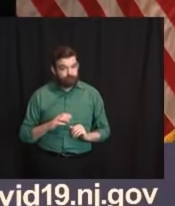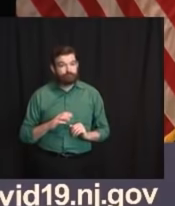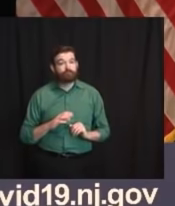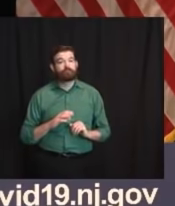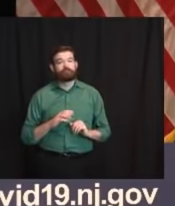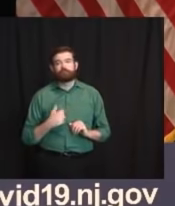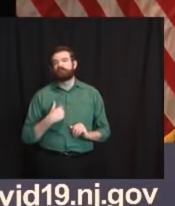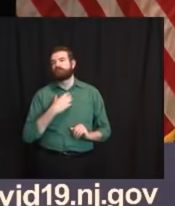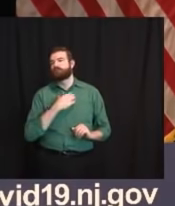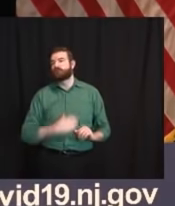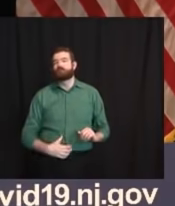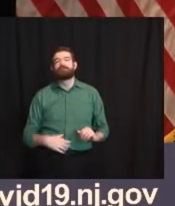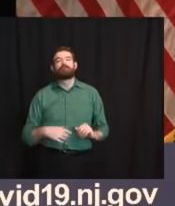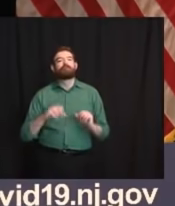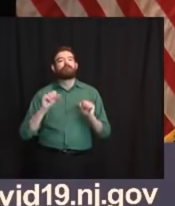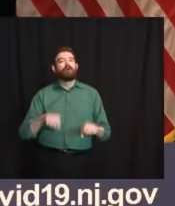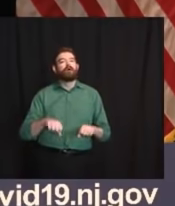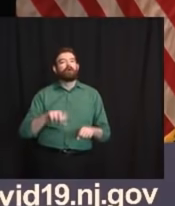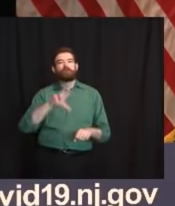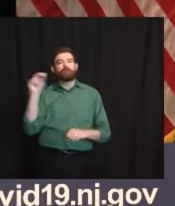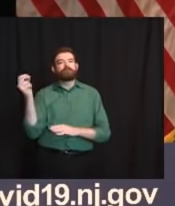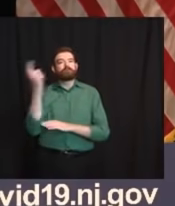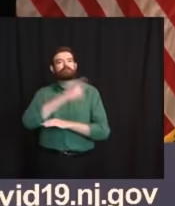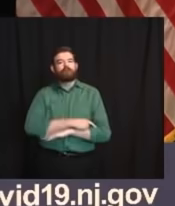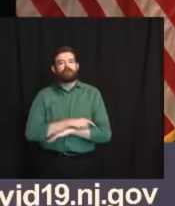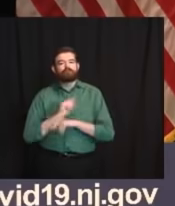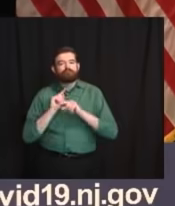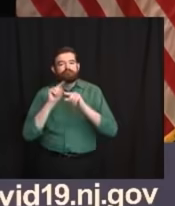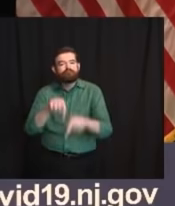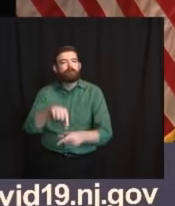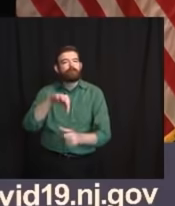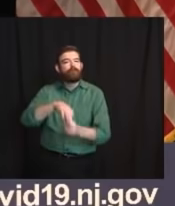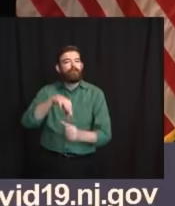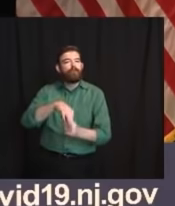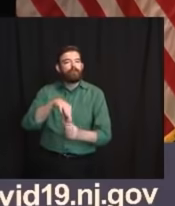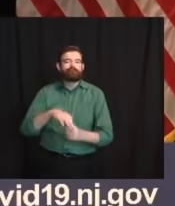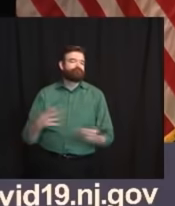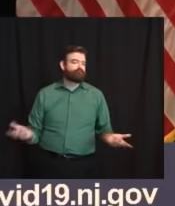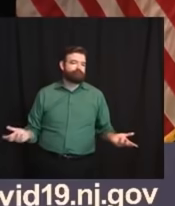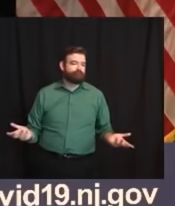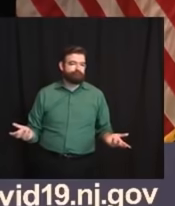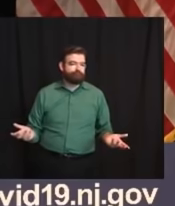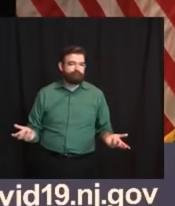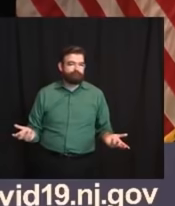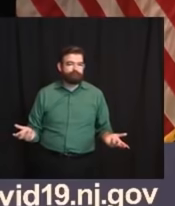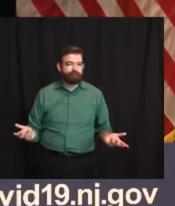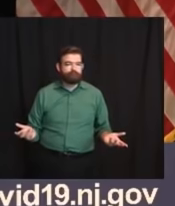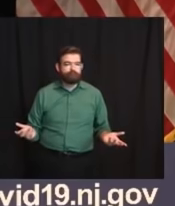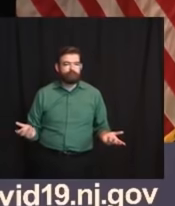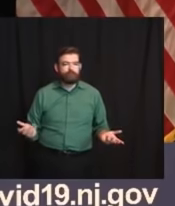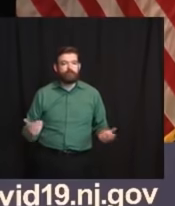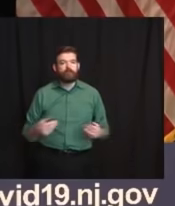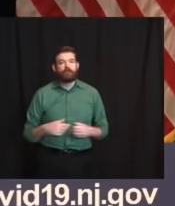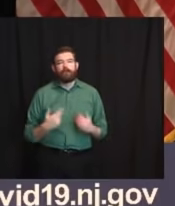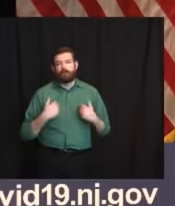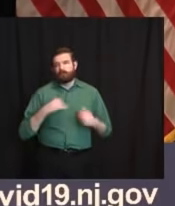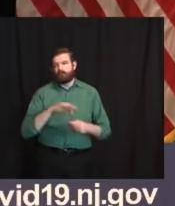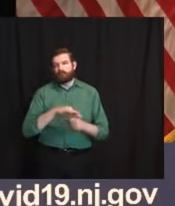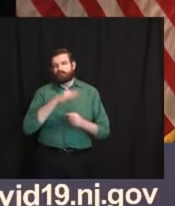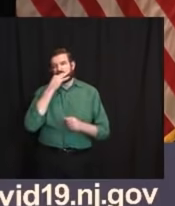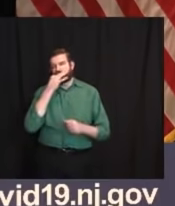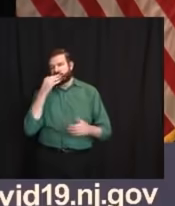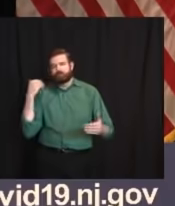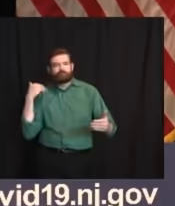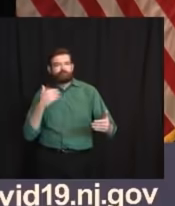every which way. We cannot responsibly, for an election that is less than 2 months away, and Judy does have a big voice in this as a